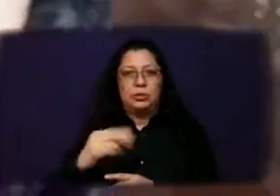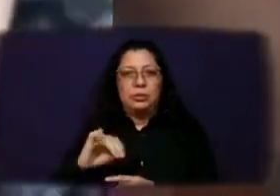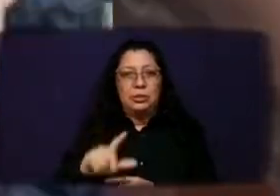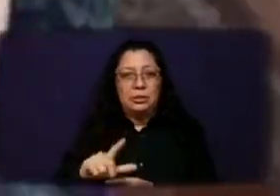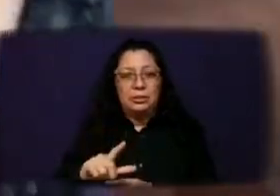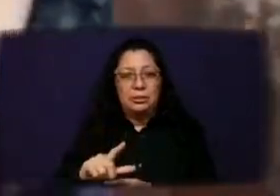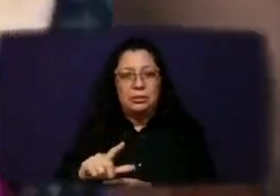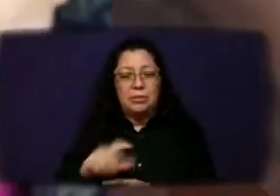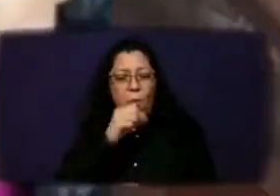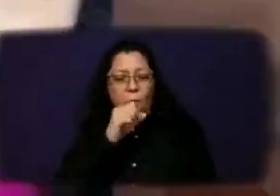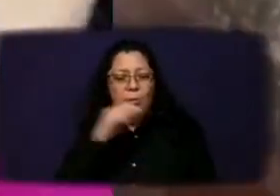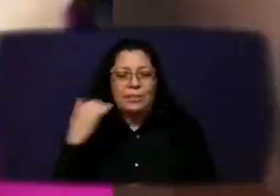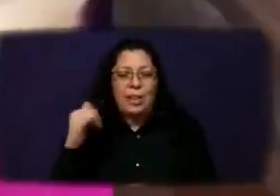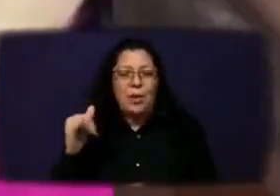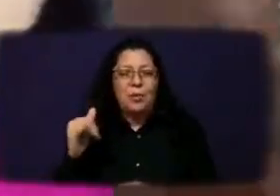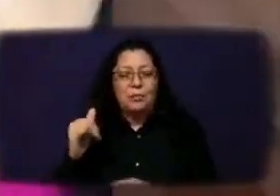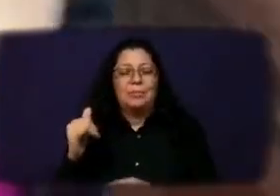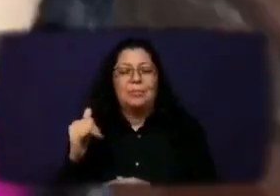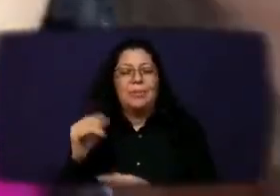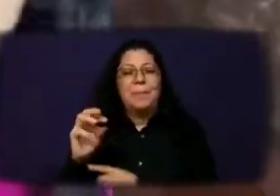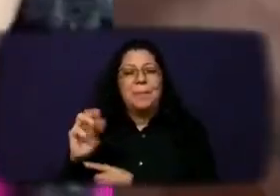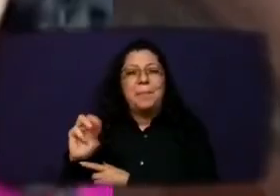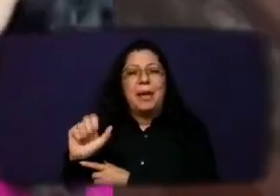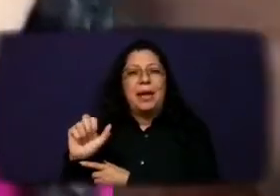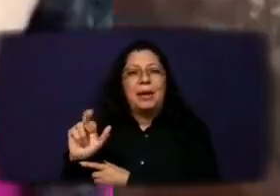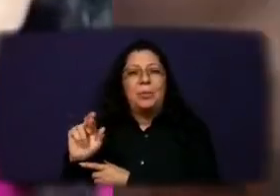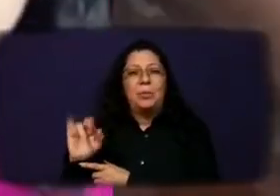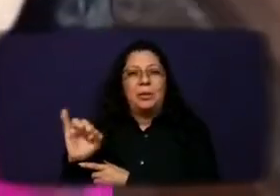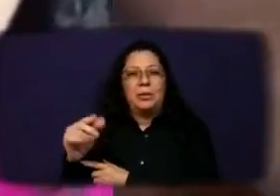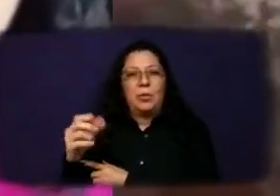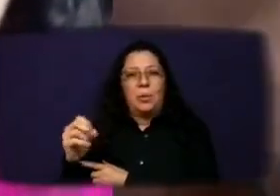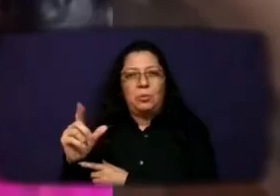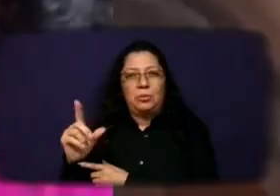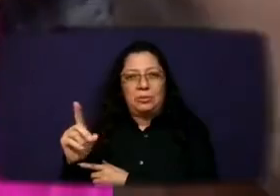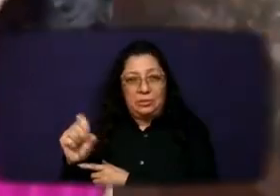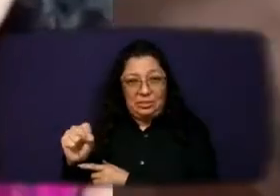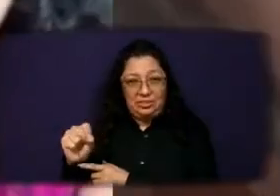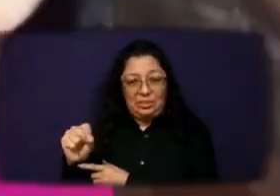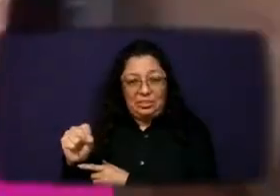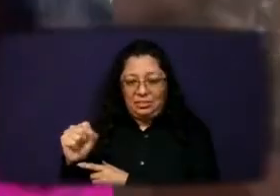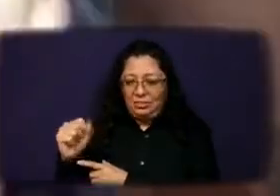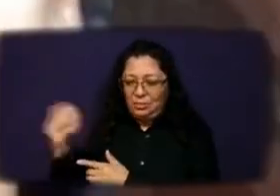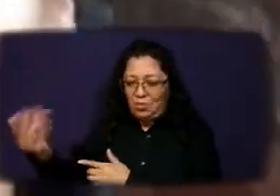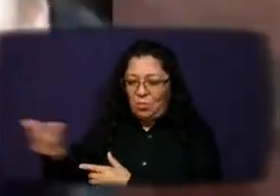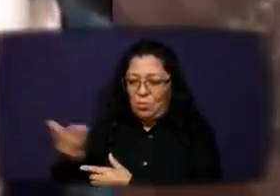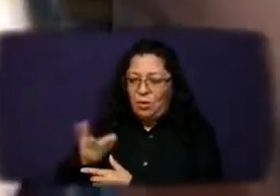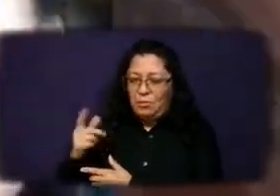orange and yellow marigolds, welcome our ancestors.